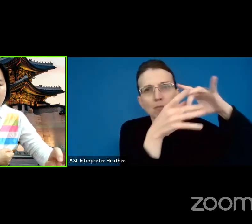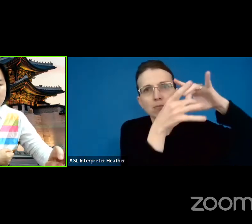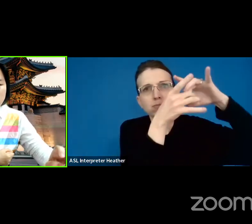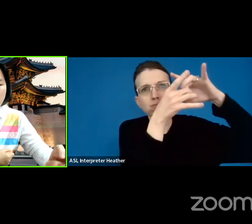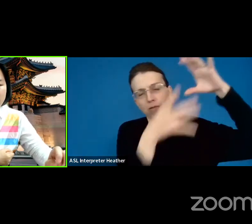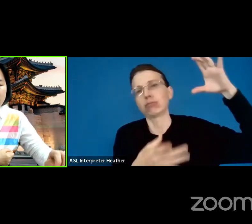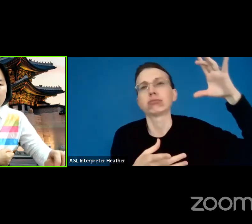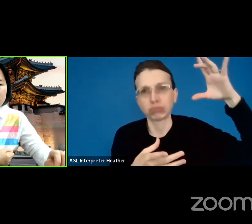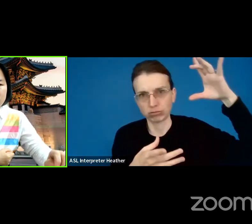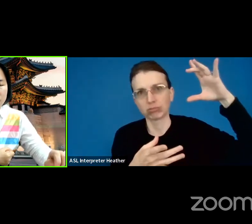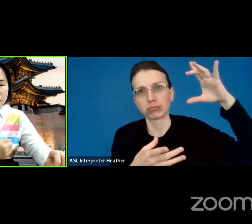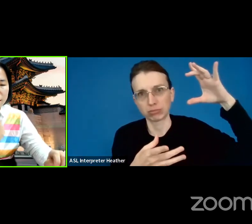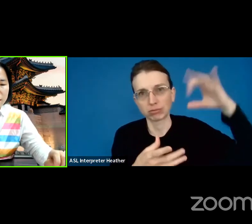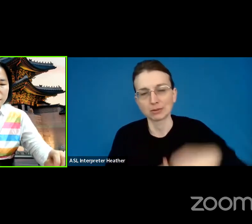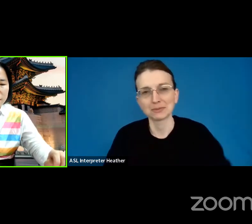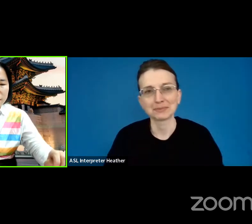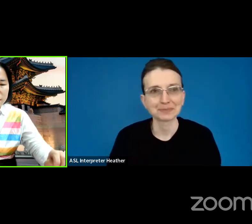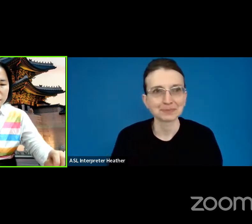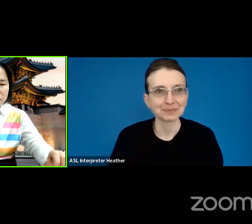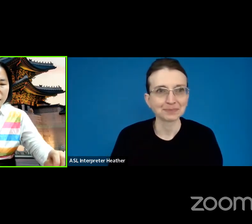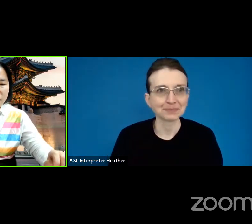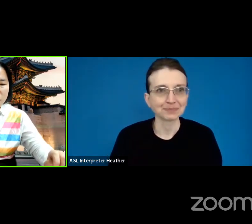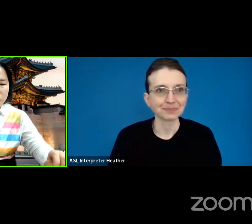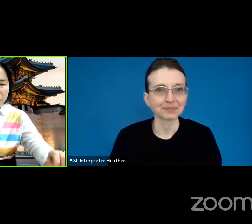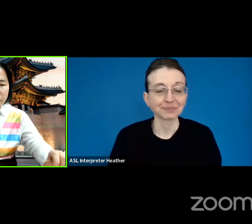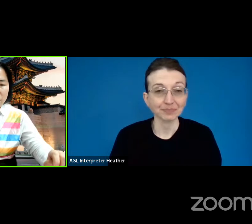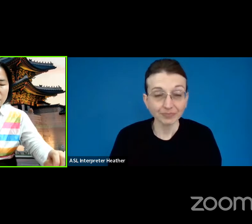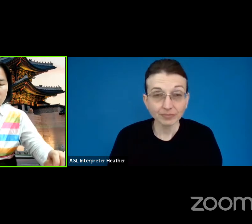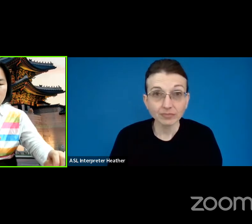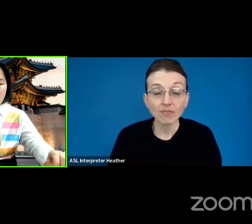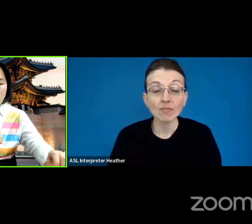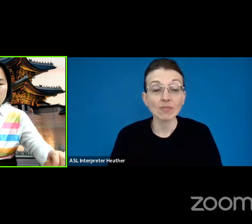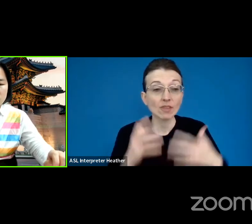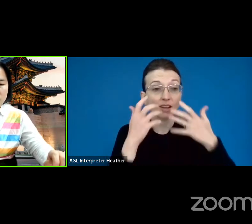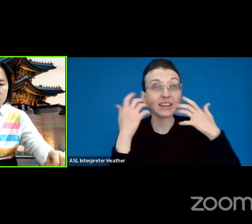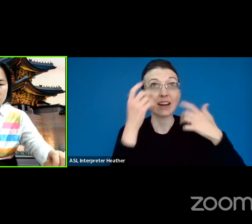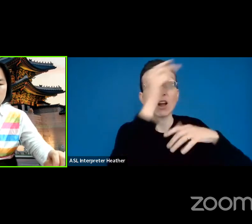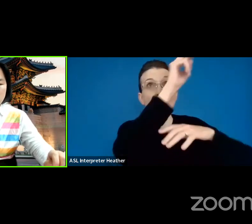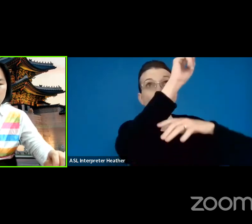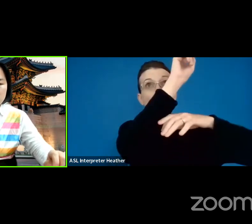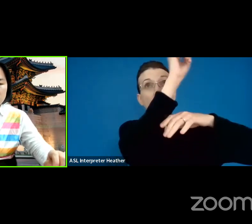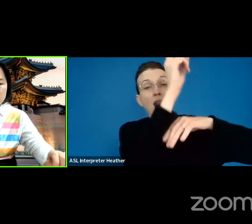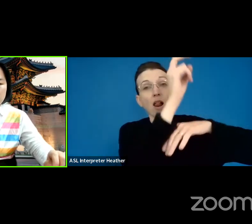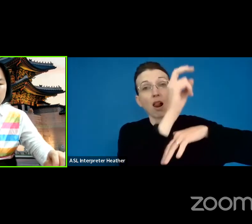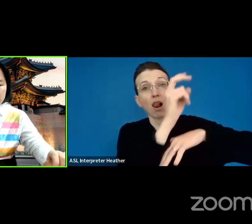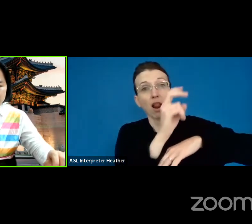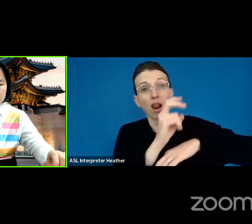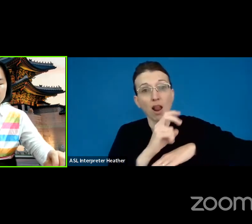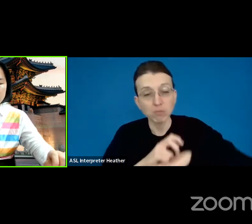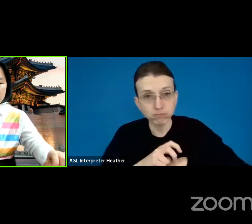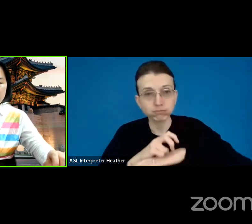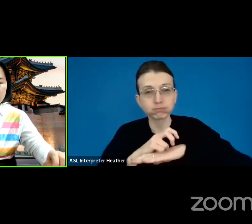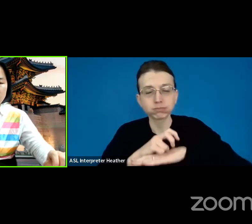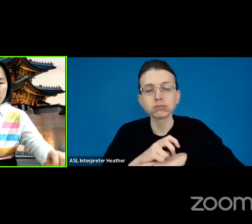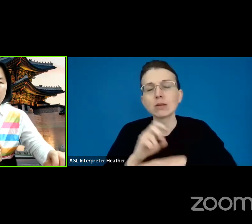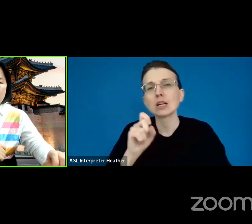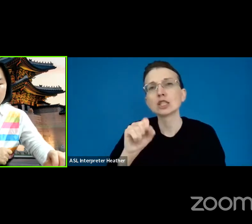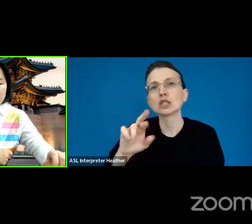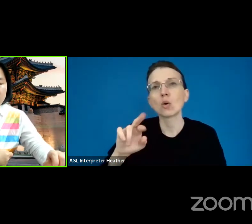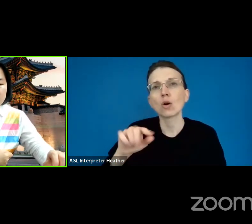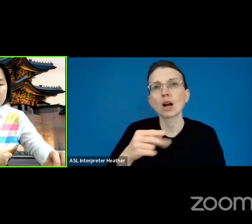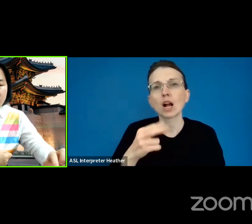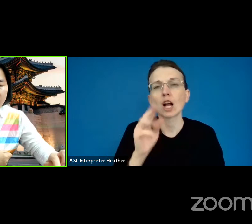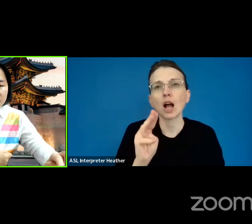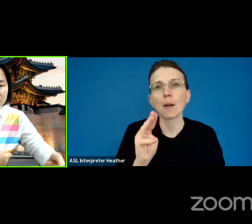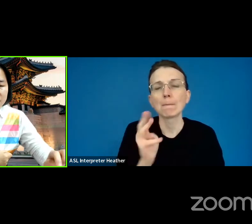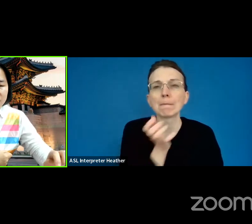The place where the tiger fell was a sorghum field.